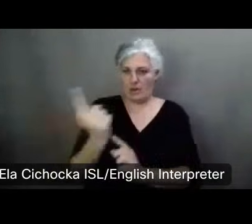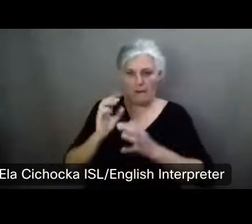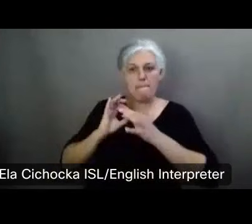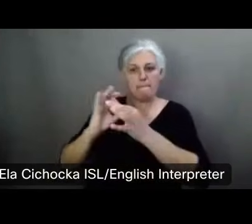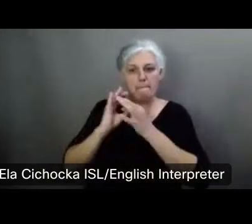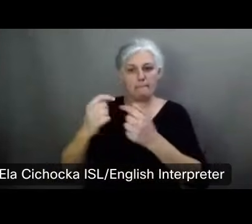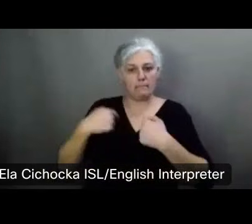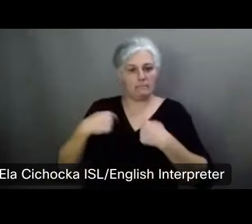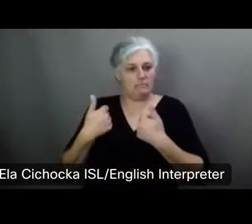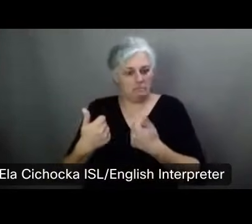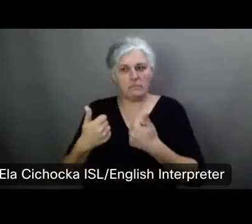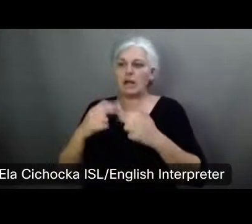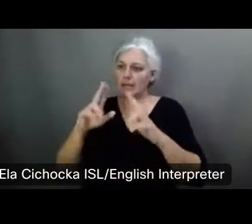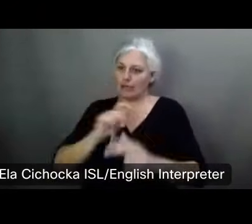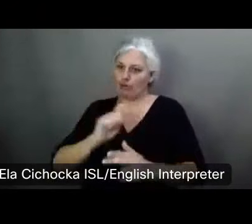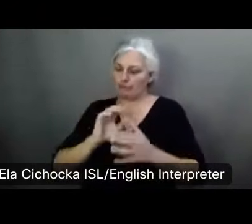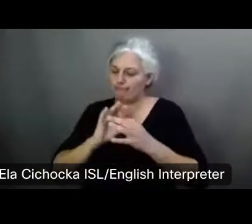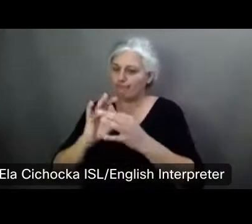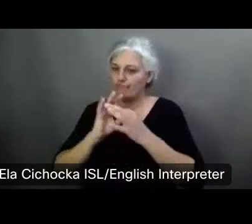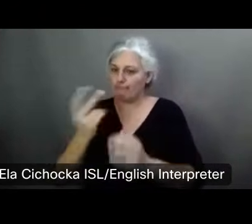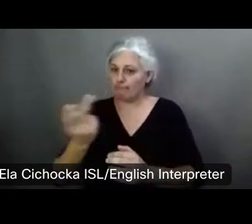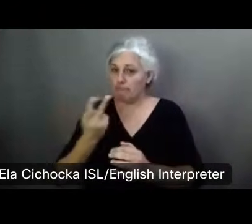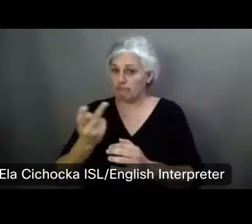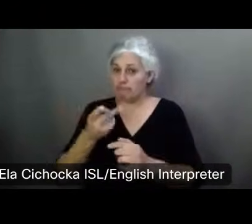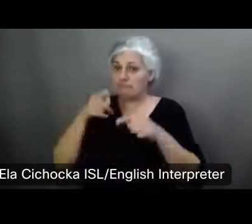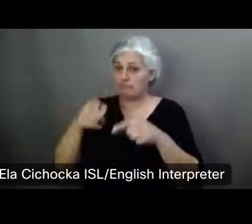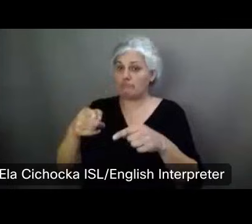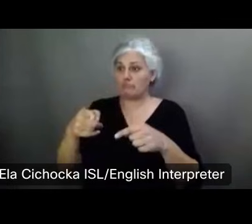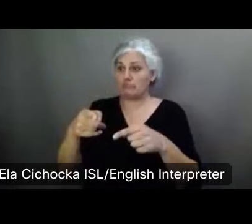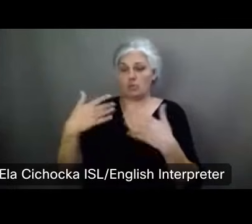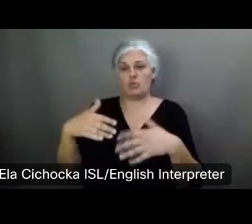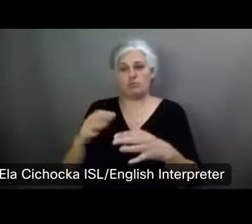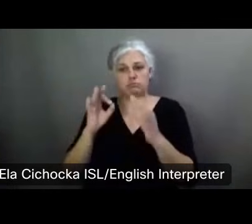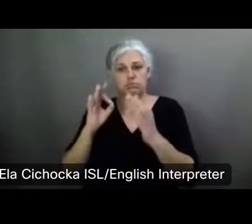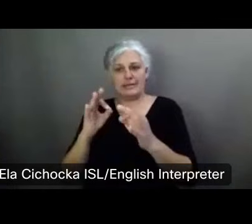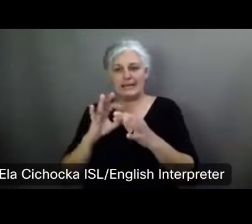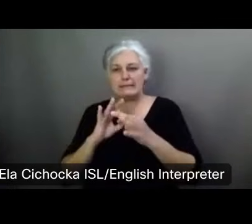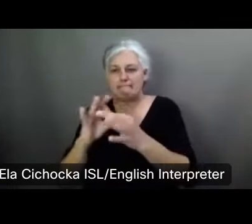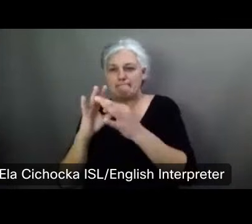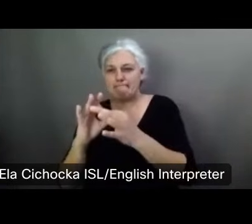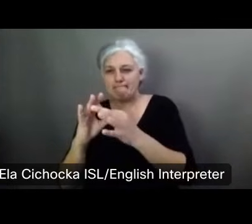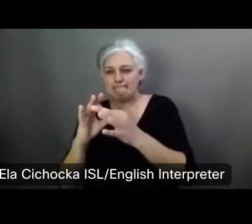that you now hopefully trust each other. That's that go-between person, and that liaison piece